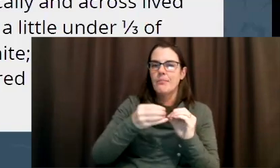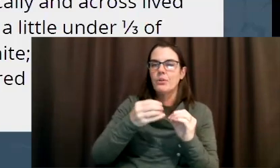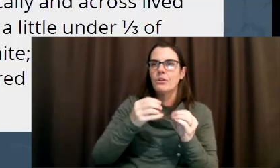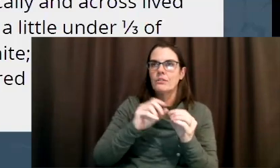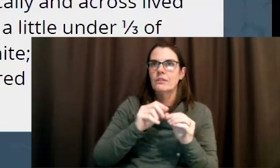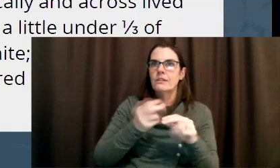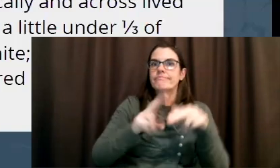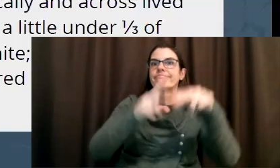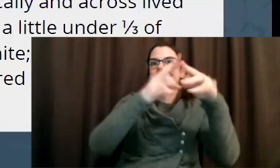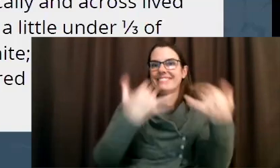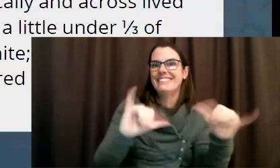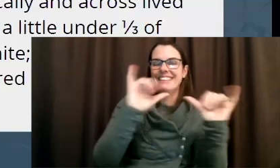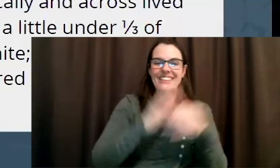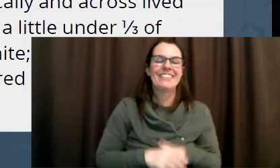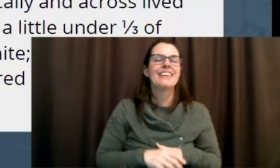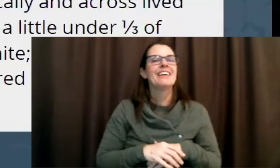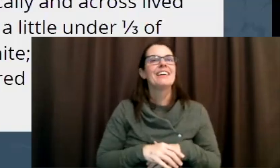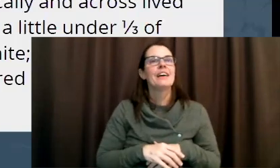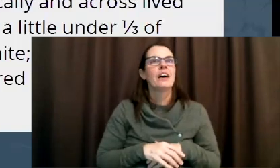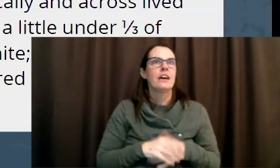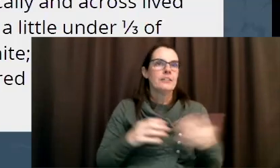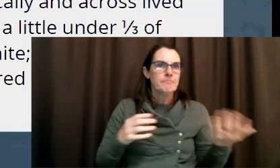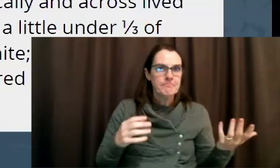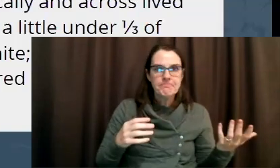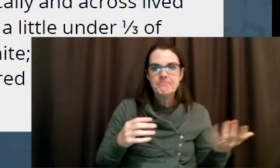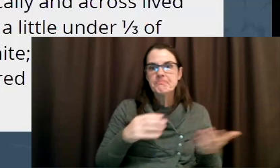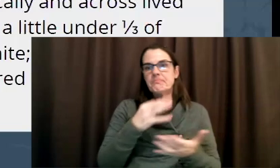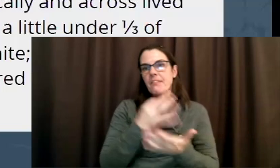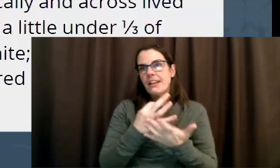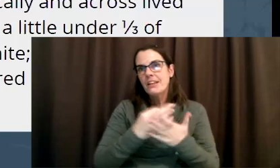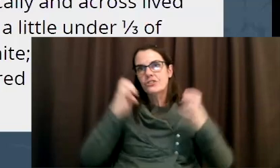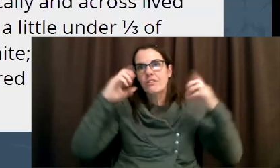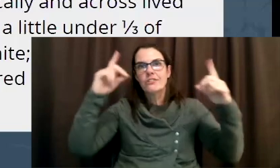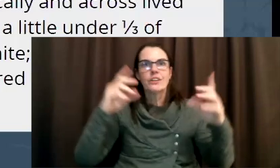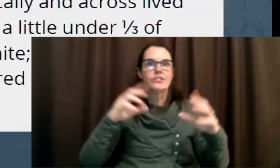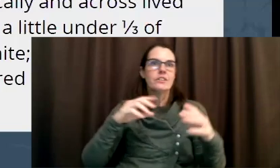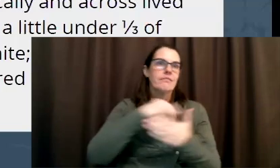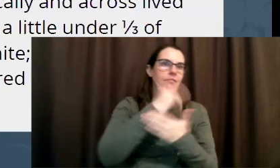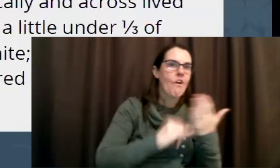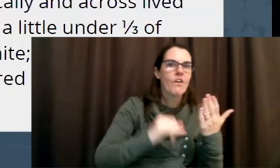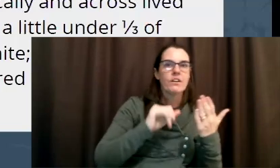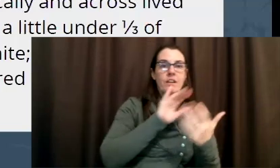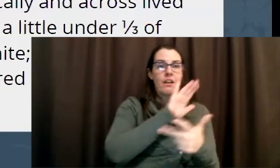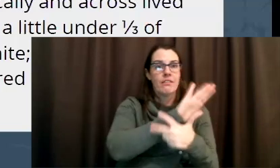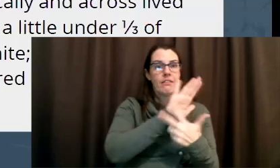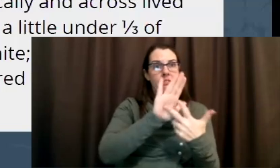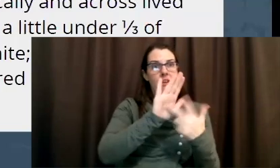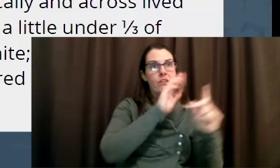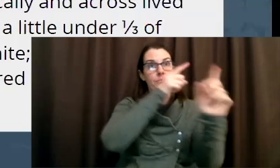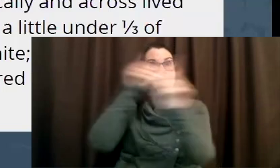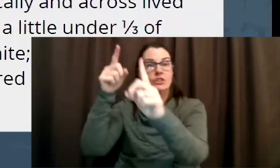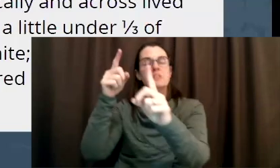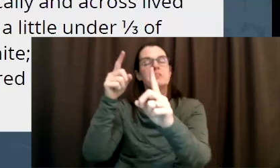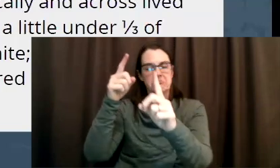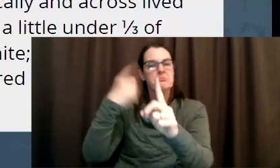And we work with the full spectrum of missions, from financial education to the arts, disaster recovery,